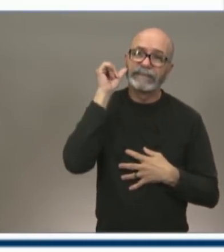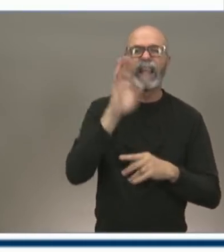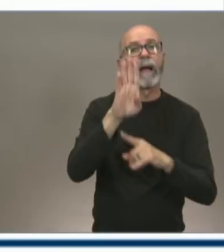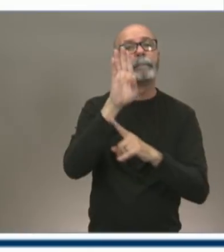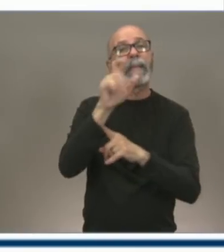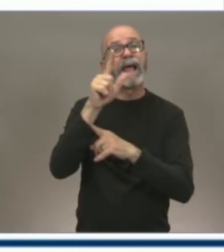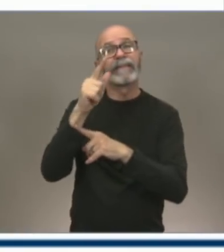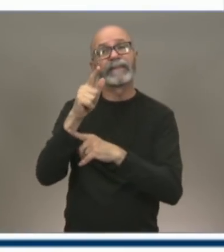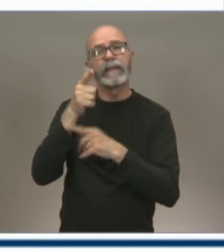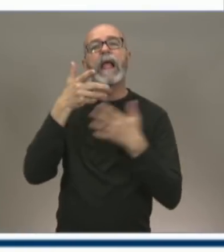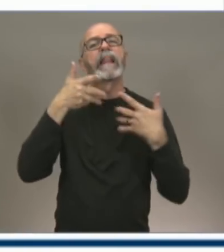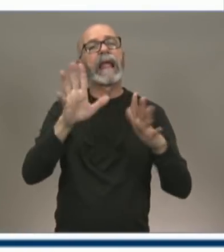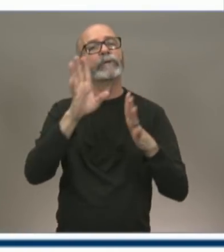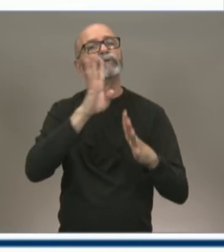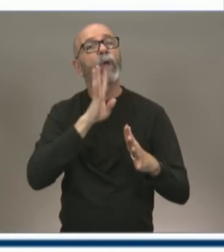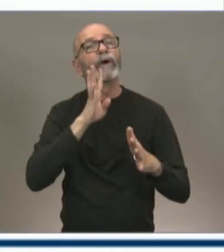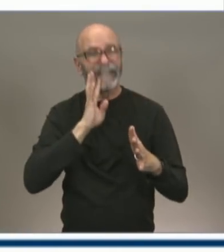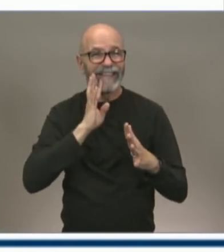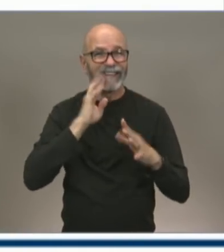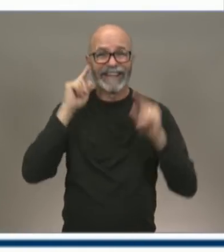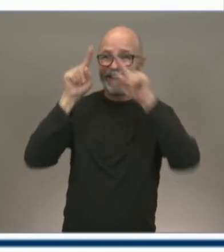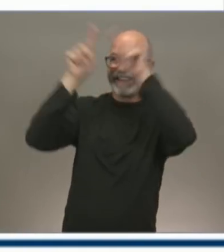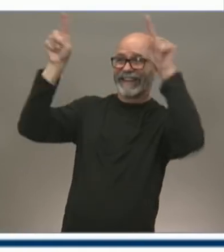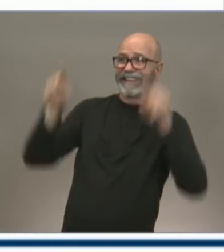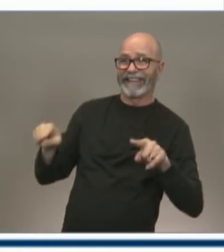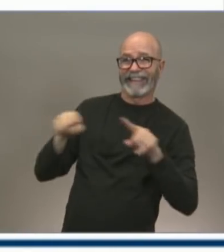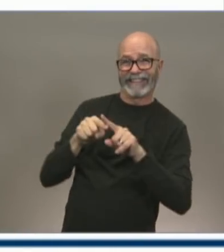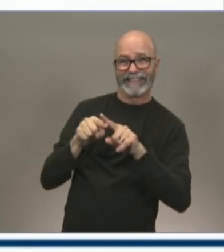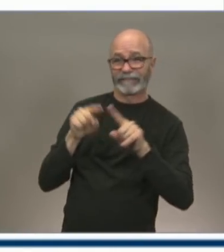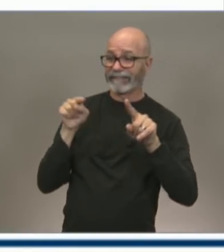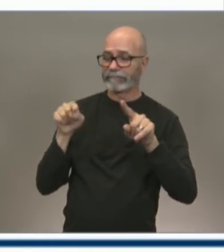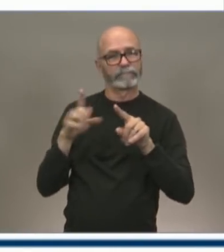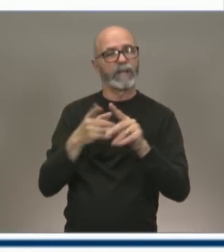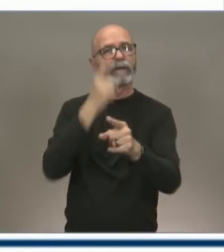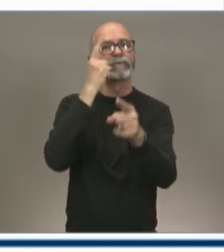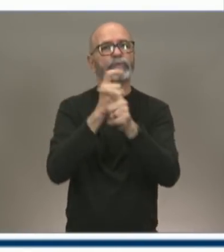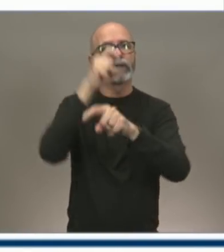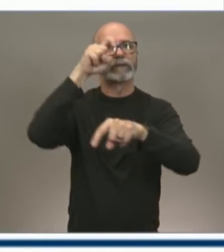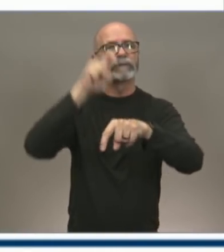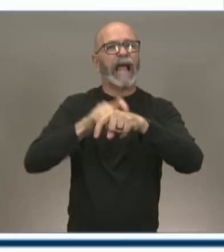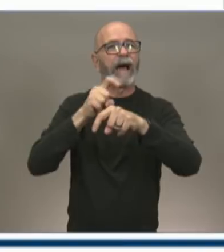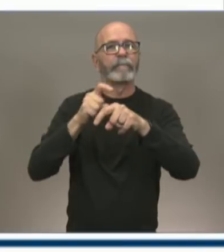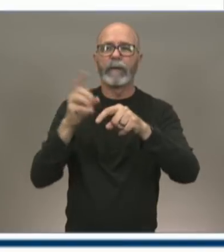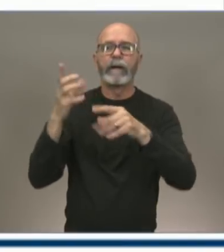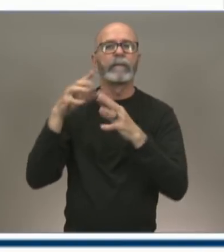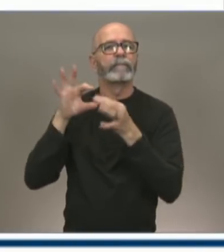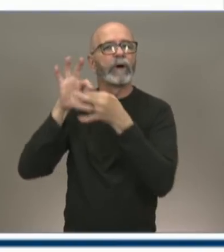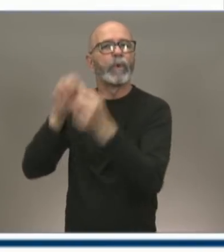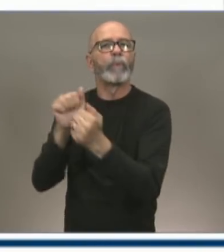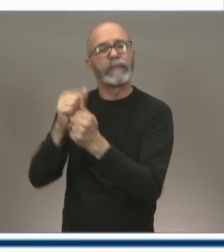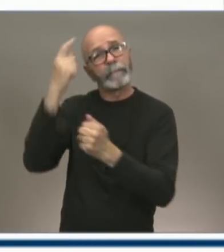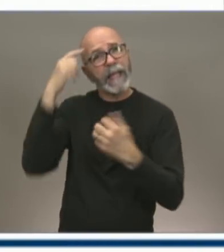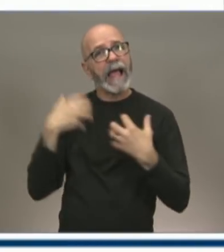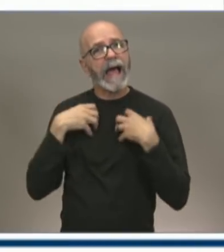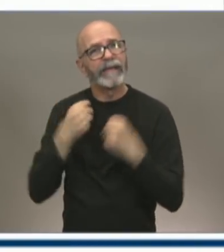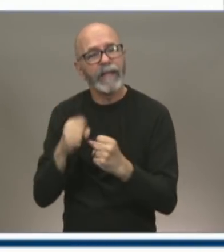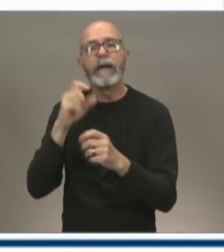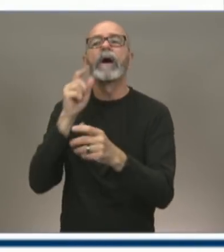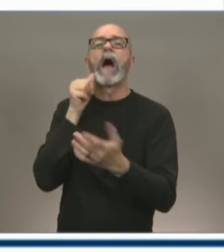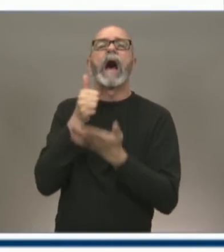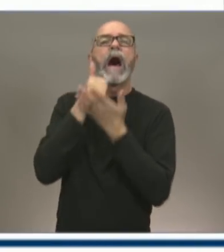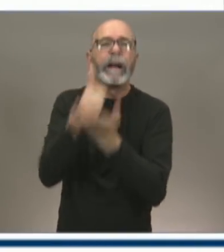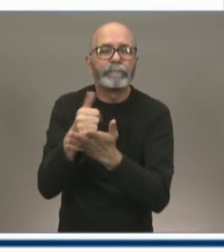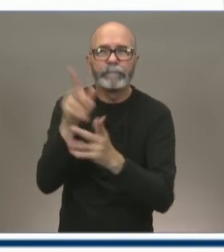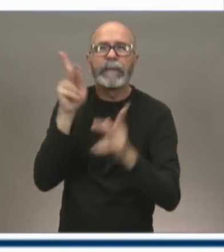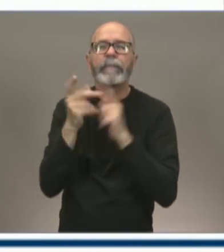mental health is very timely. The Let's Talk process is focused on building awareness, acceptance, and action on